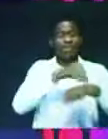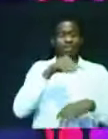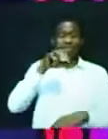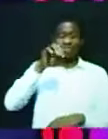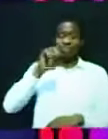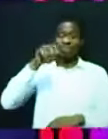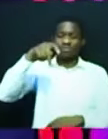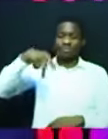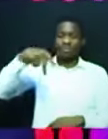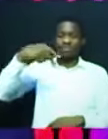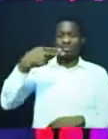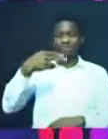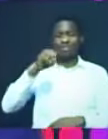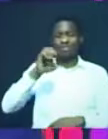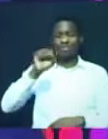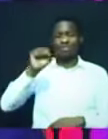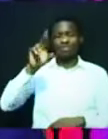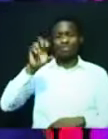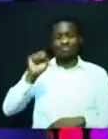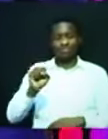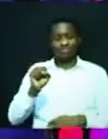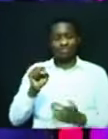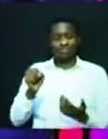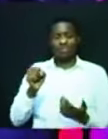Ephesians chapter